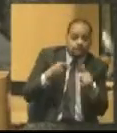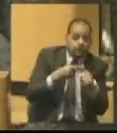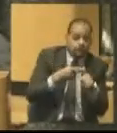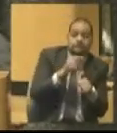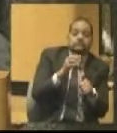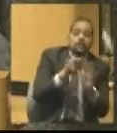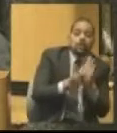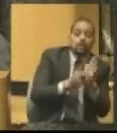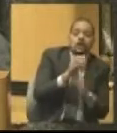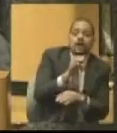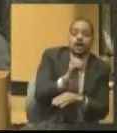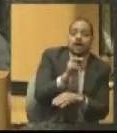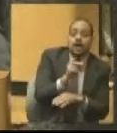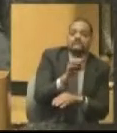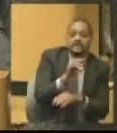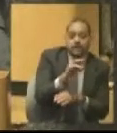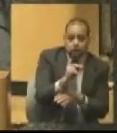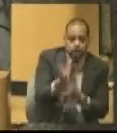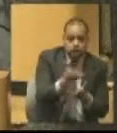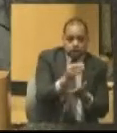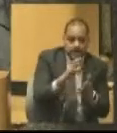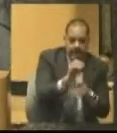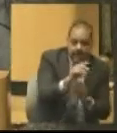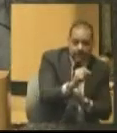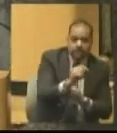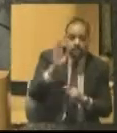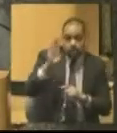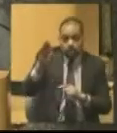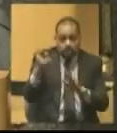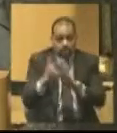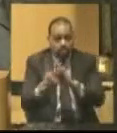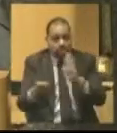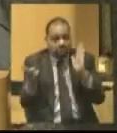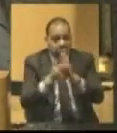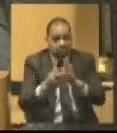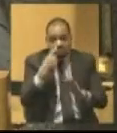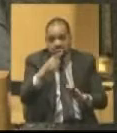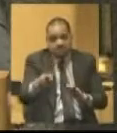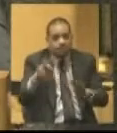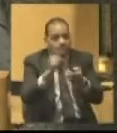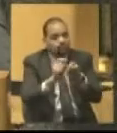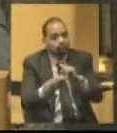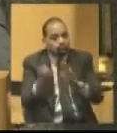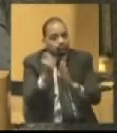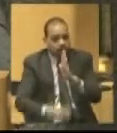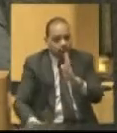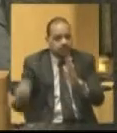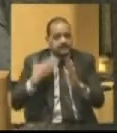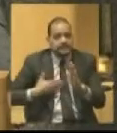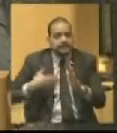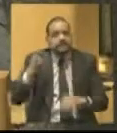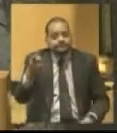Act. Fremont's original order was illegal. Rather than emancipate slaves in areas over which Fremont had no